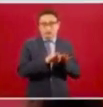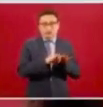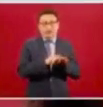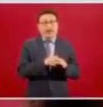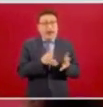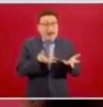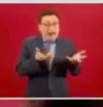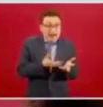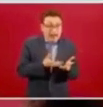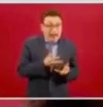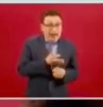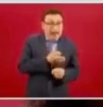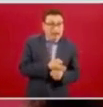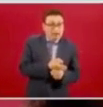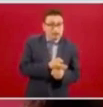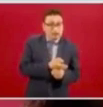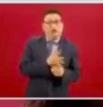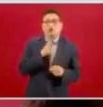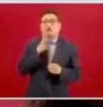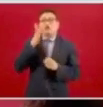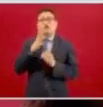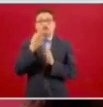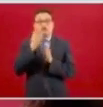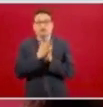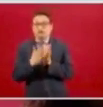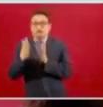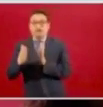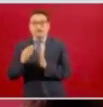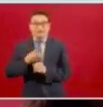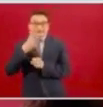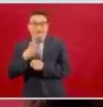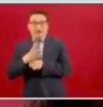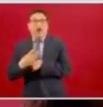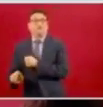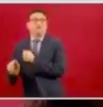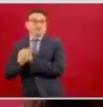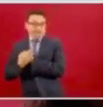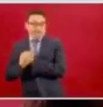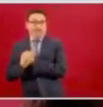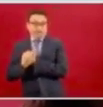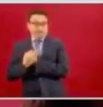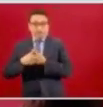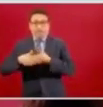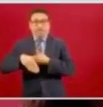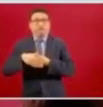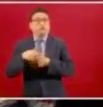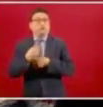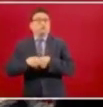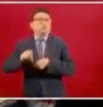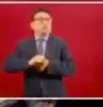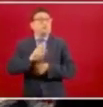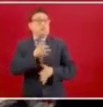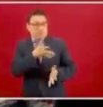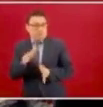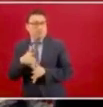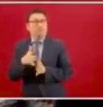in order to see the results when we reach phase 3, which is a couple of weeks